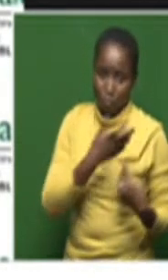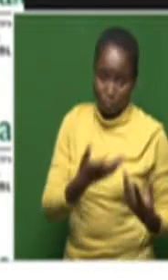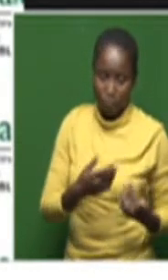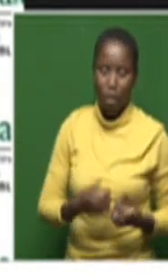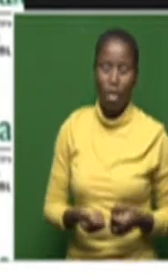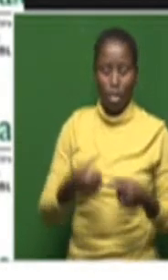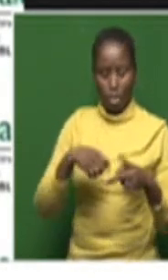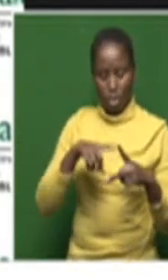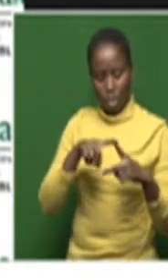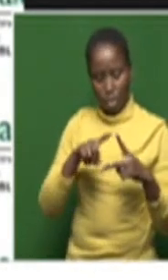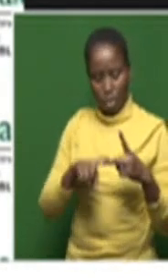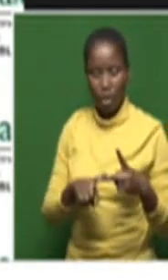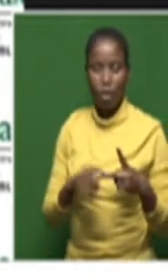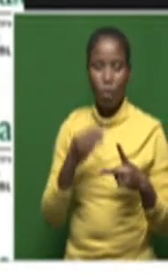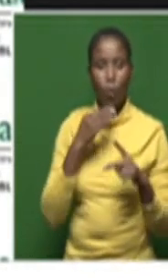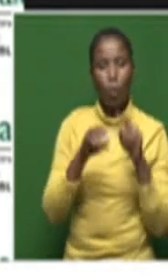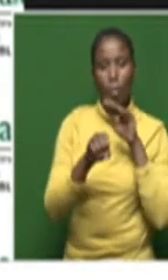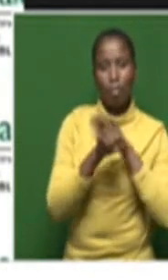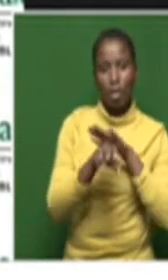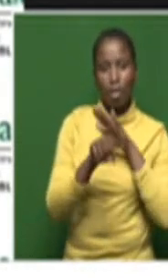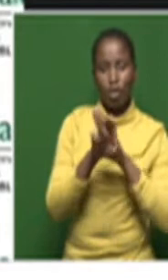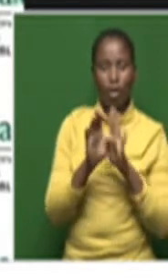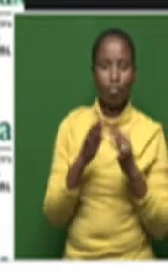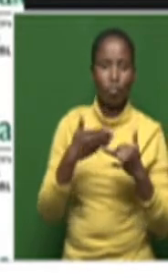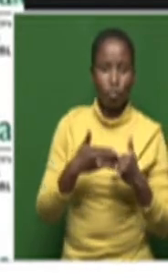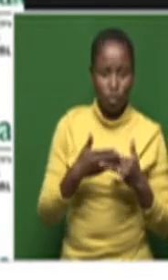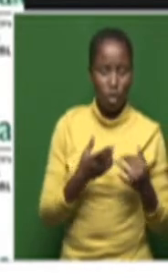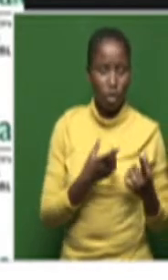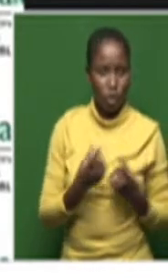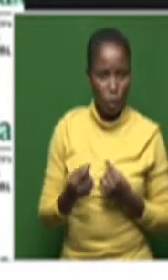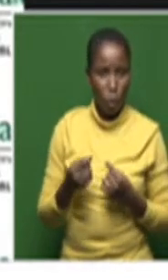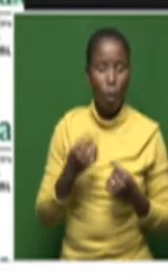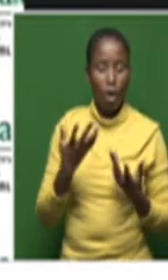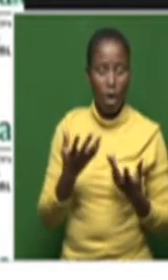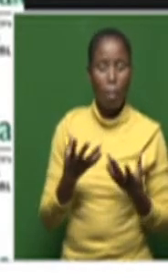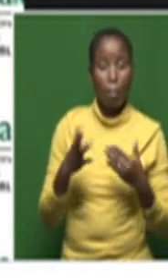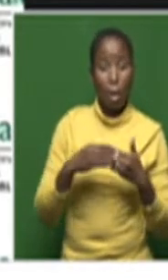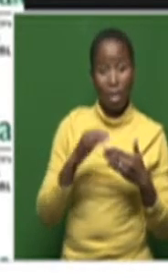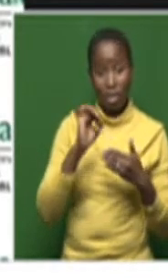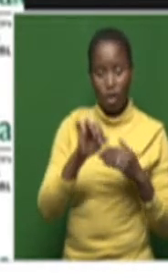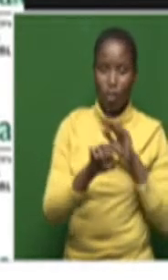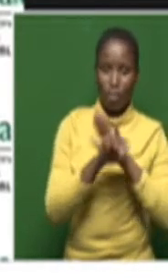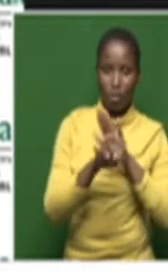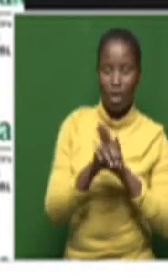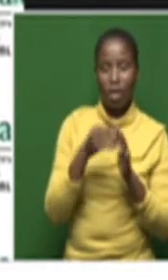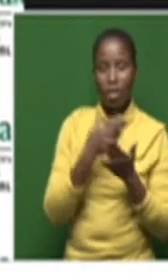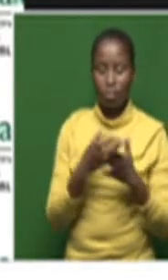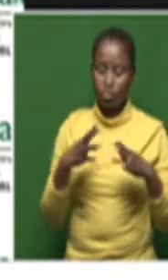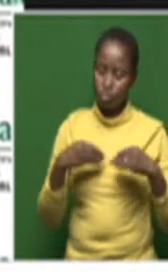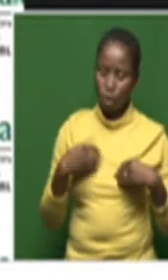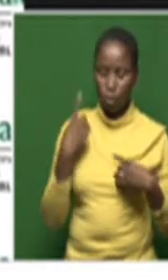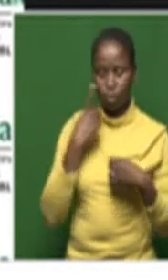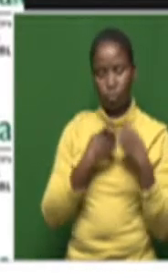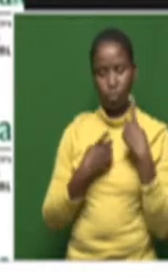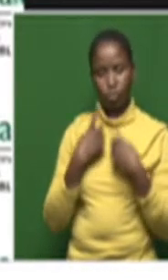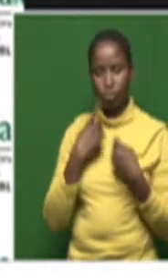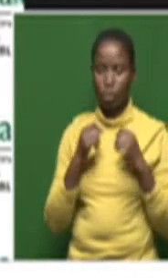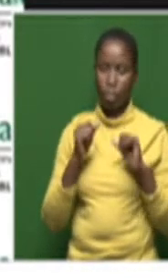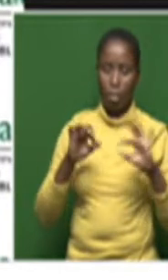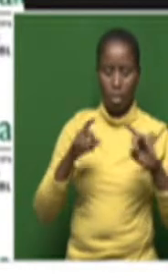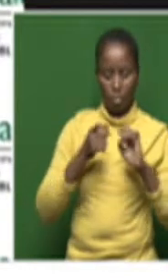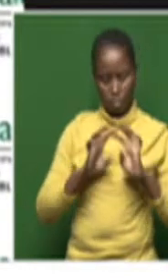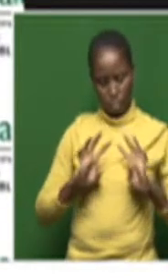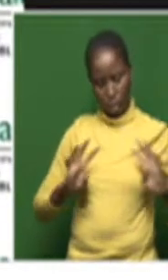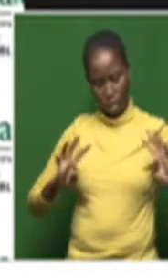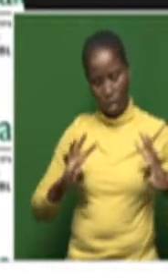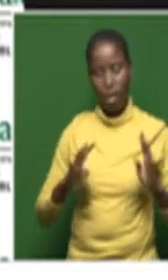will be followed by the media interactions. We're going to allow the members of the media, as usual, to pose the questions to members of the panel so that we